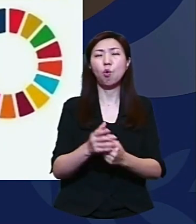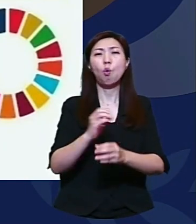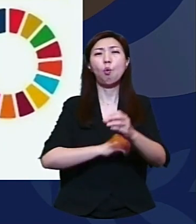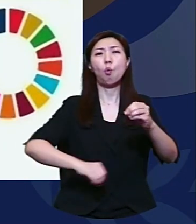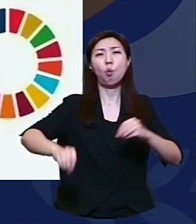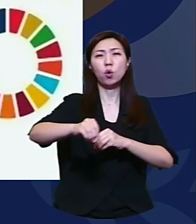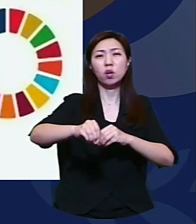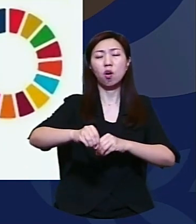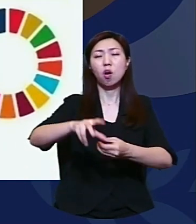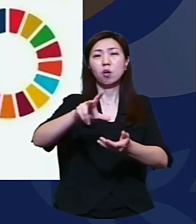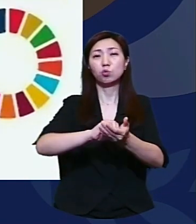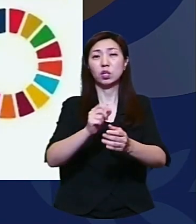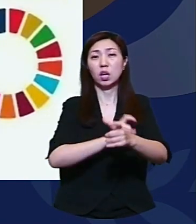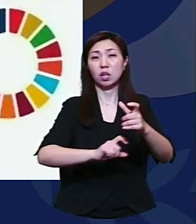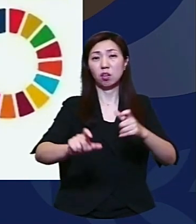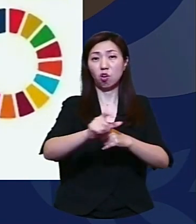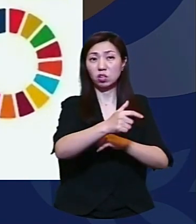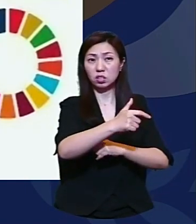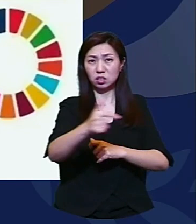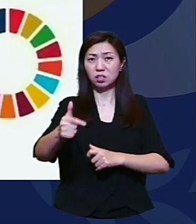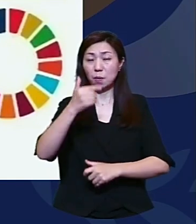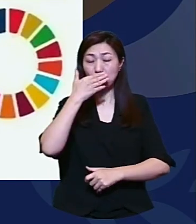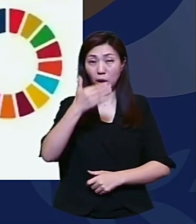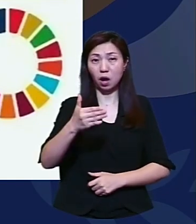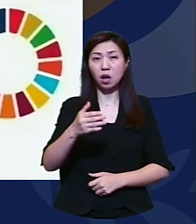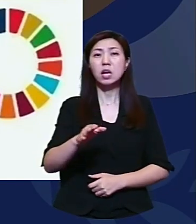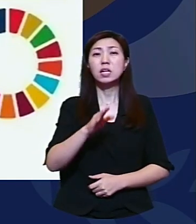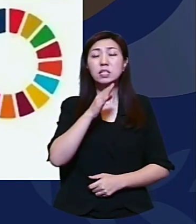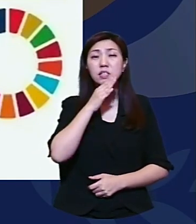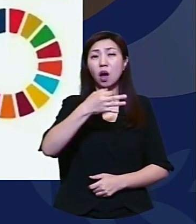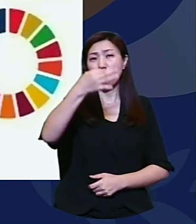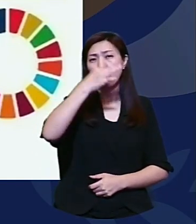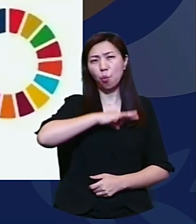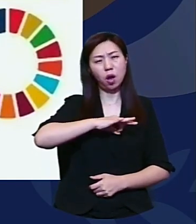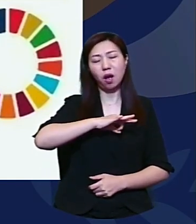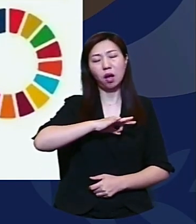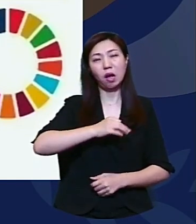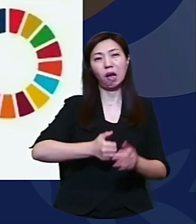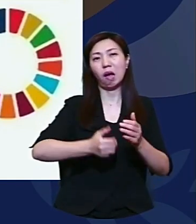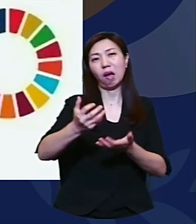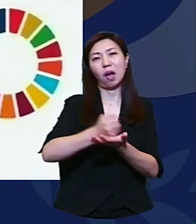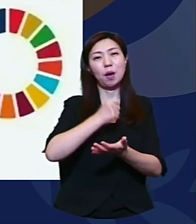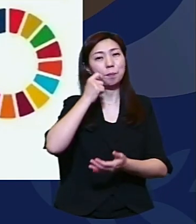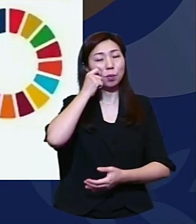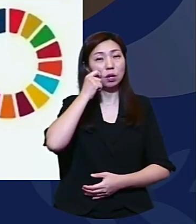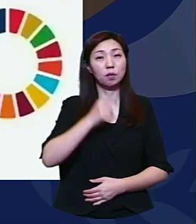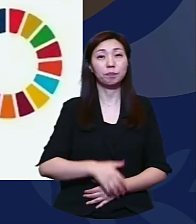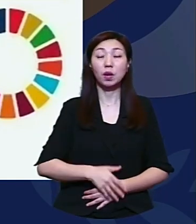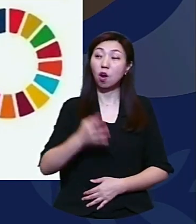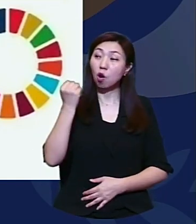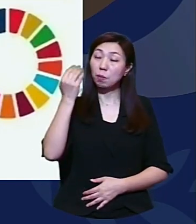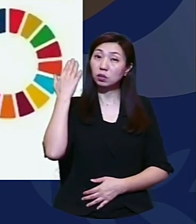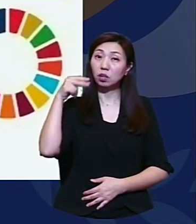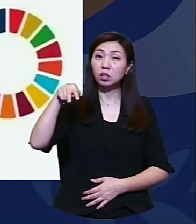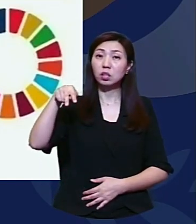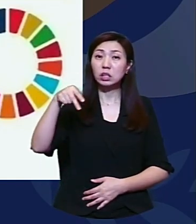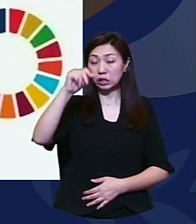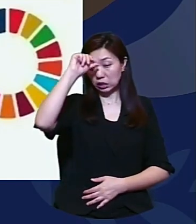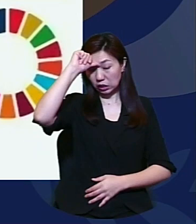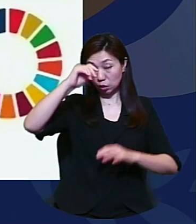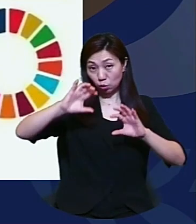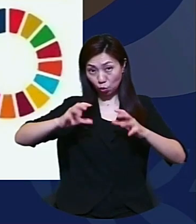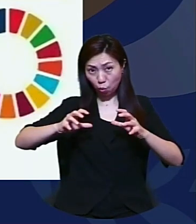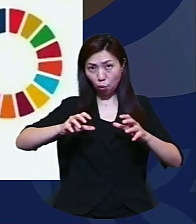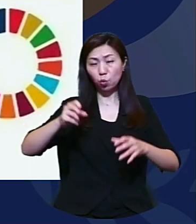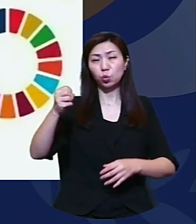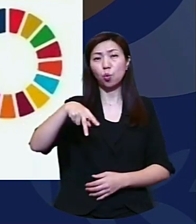in Estonia this week with Chris, by the way, for the Tallinn Digital Summit. And it was quite incredible to see